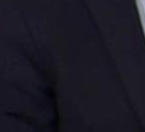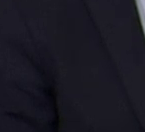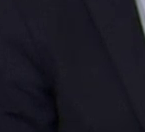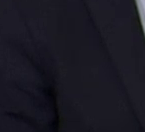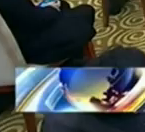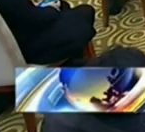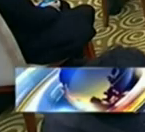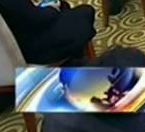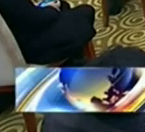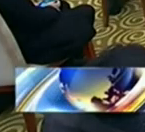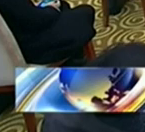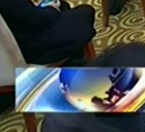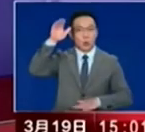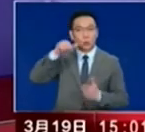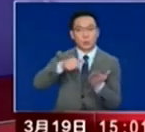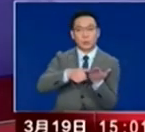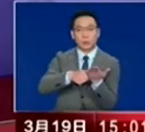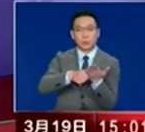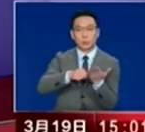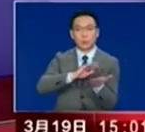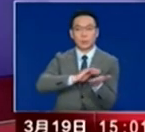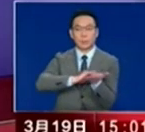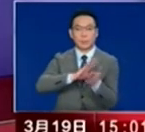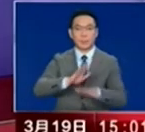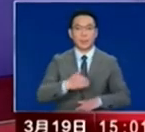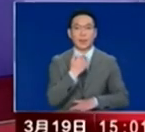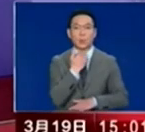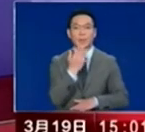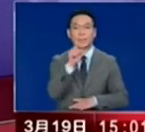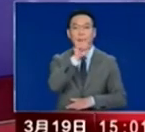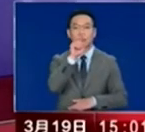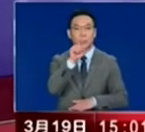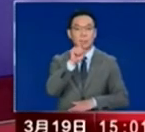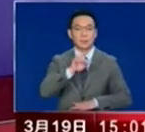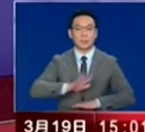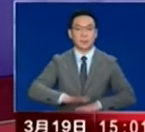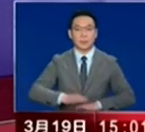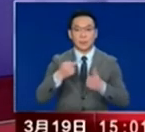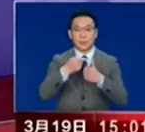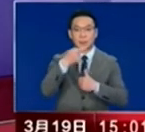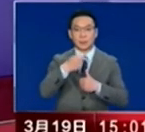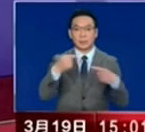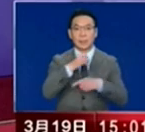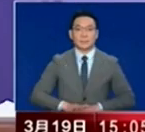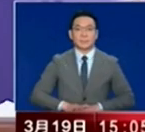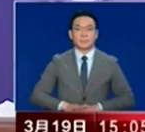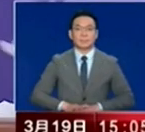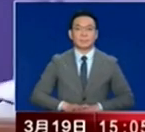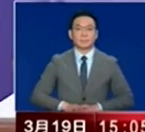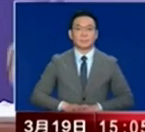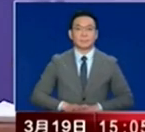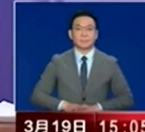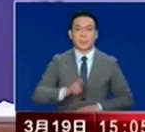in particular, in many countries. And this is not expected. The violation of their human